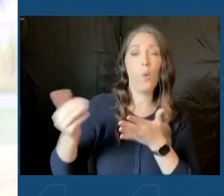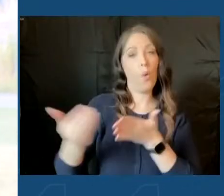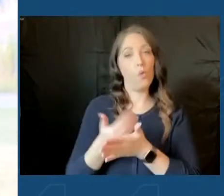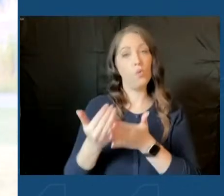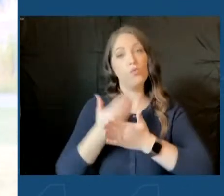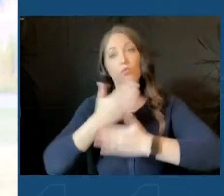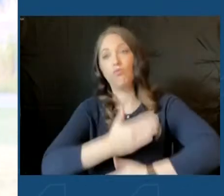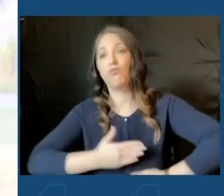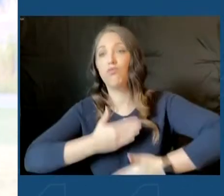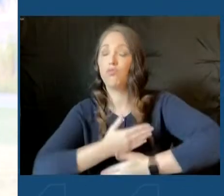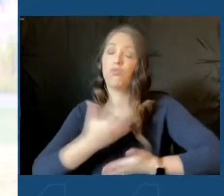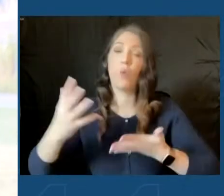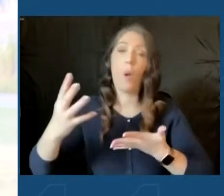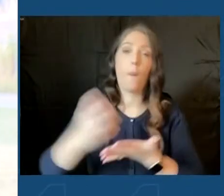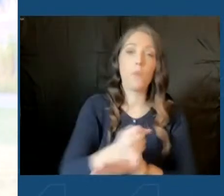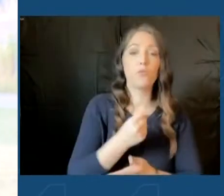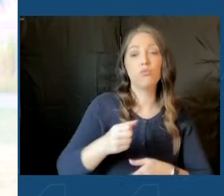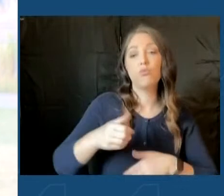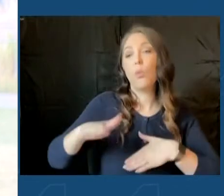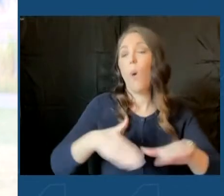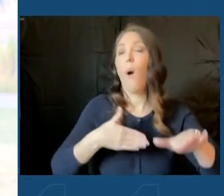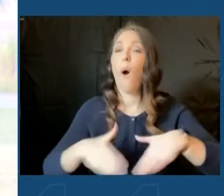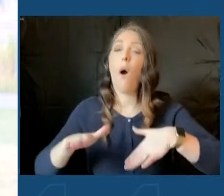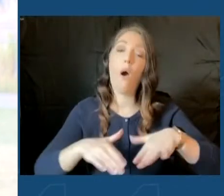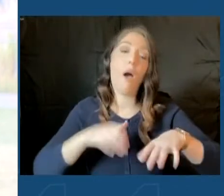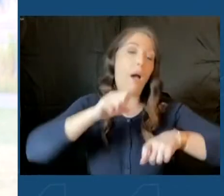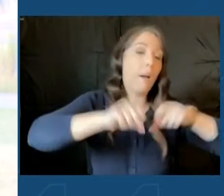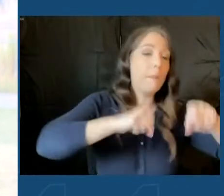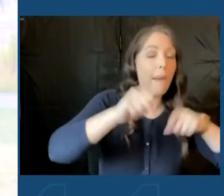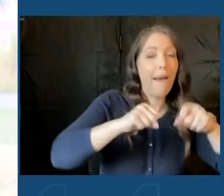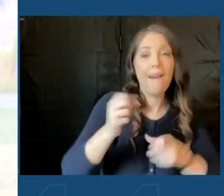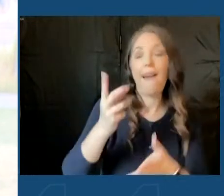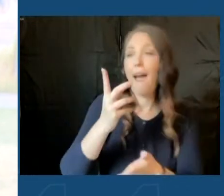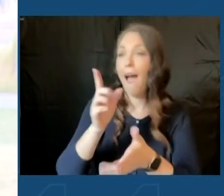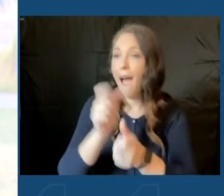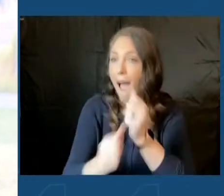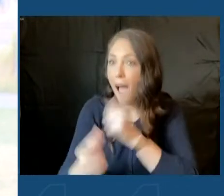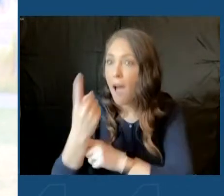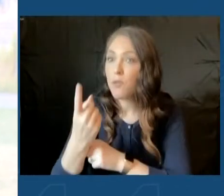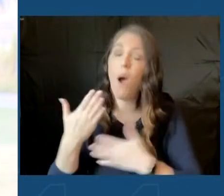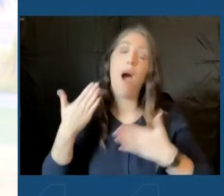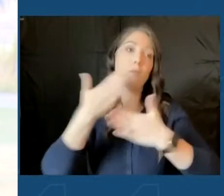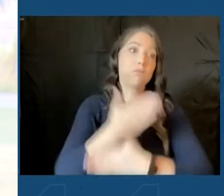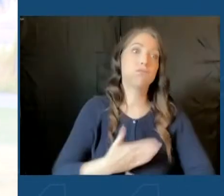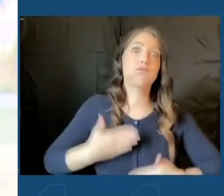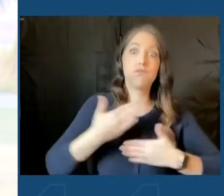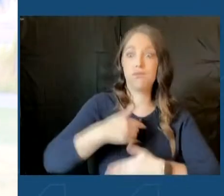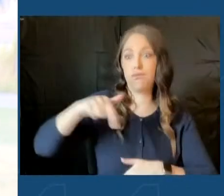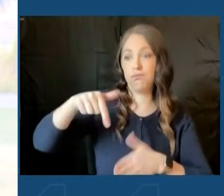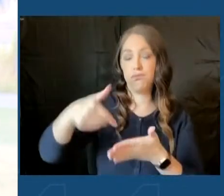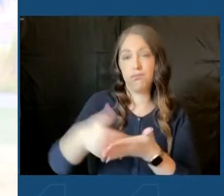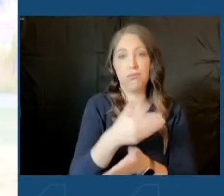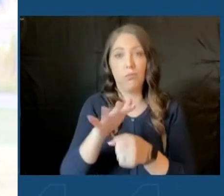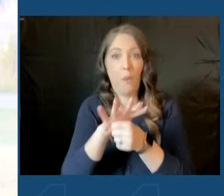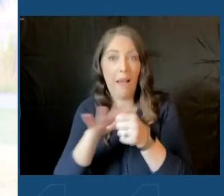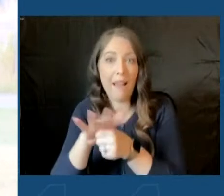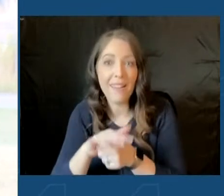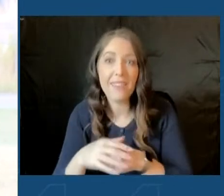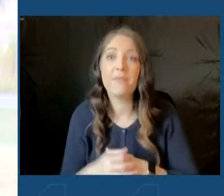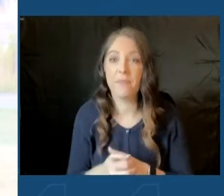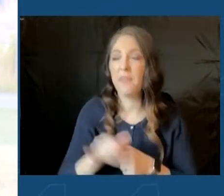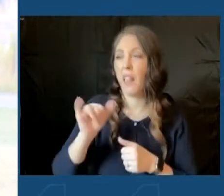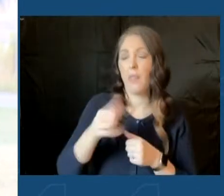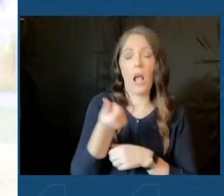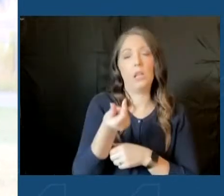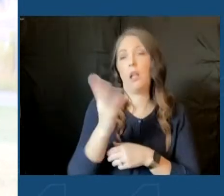and biking, and everyone, residents, visitors, everybody is enjoying this lovely new area. It's just a few of the examples